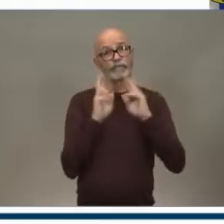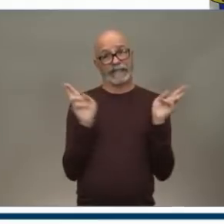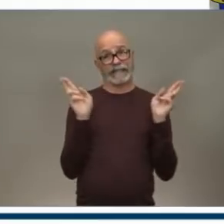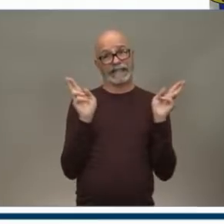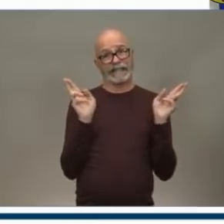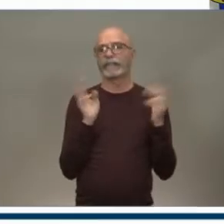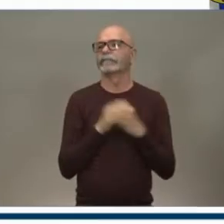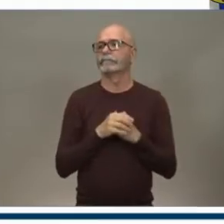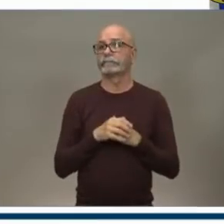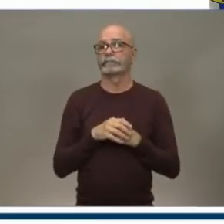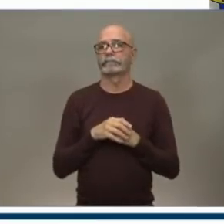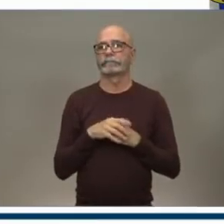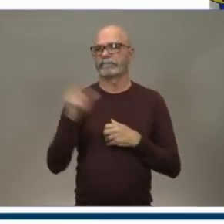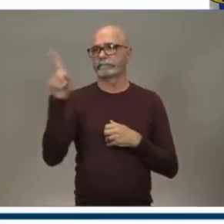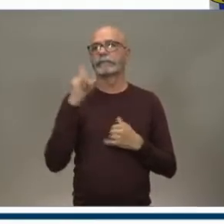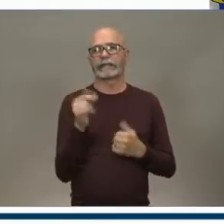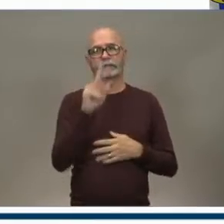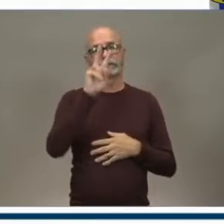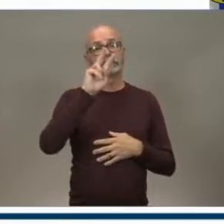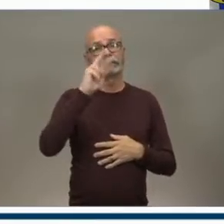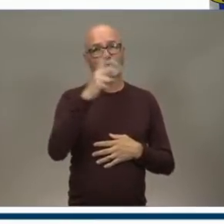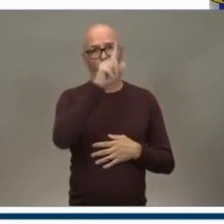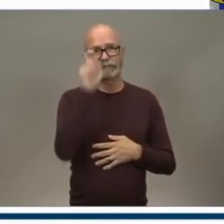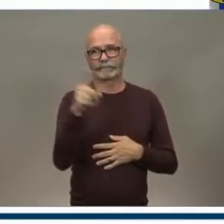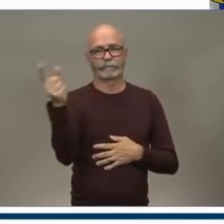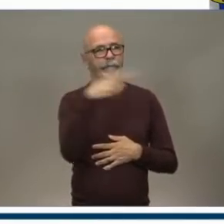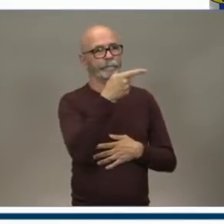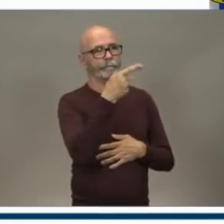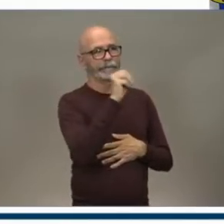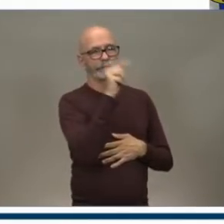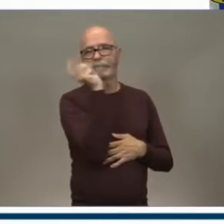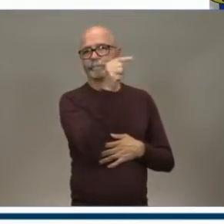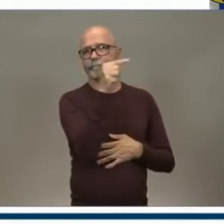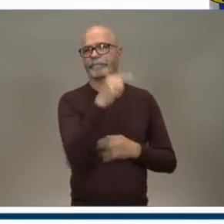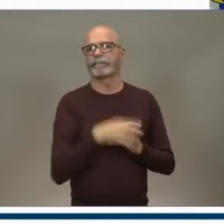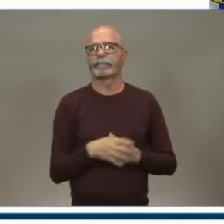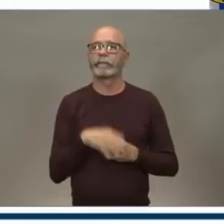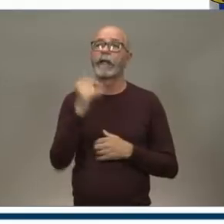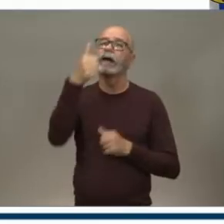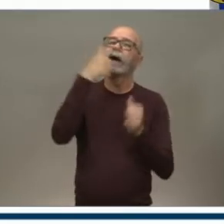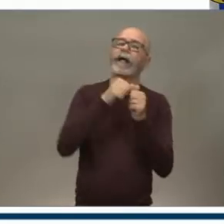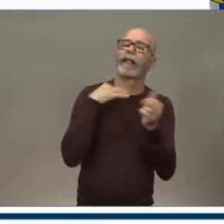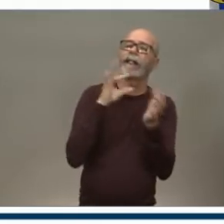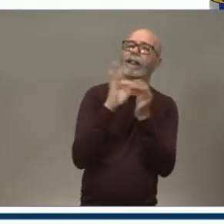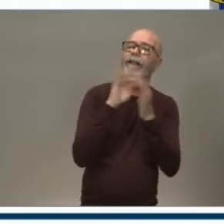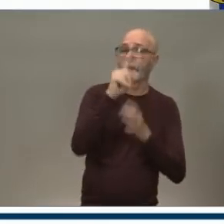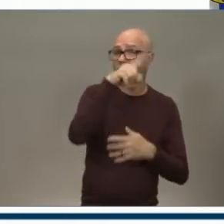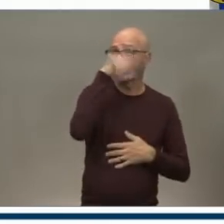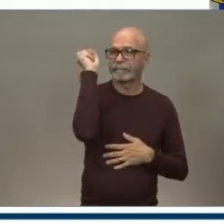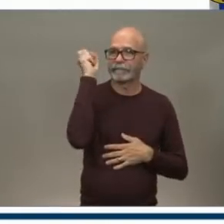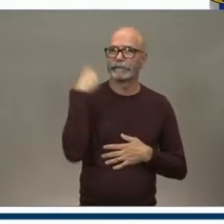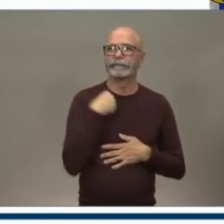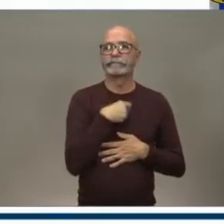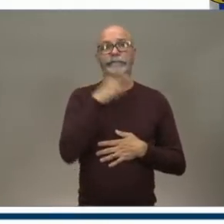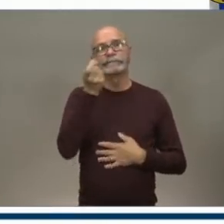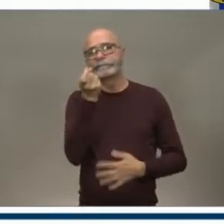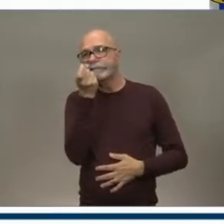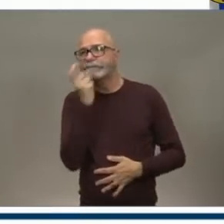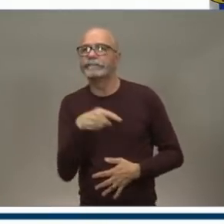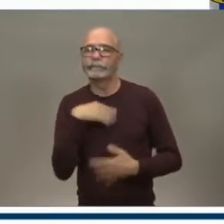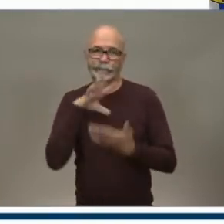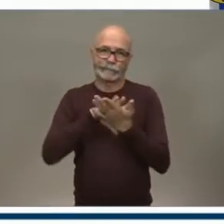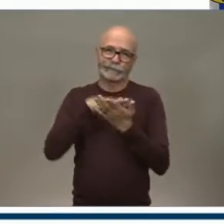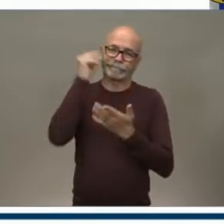Premier. I know in the summer, you said often we need to learn to live with this thing, and back then the idea was that we might pop the